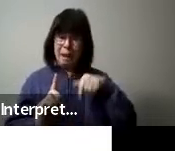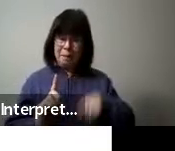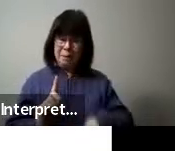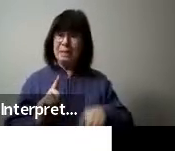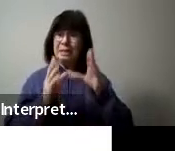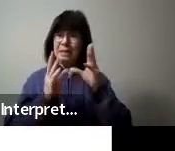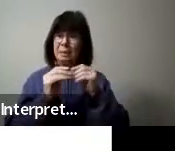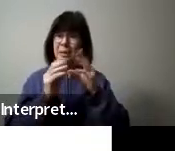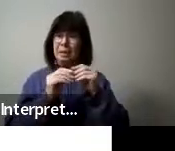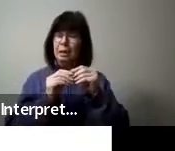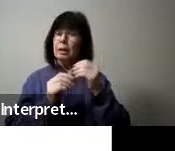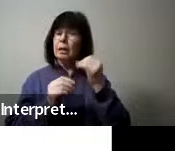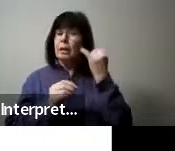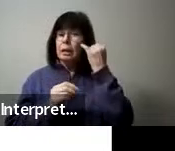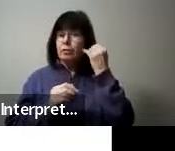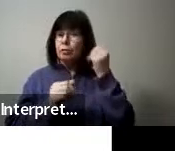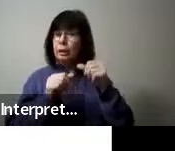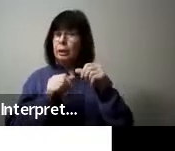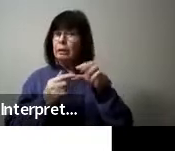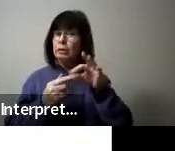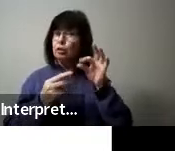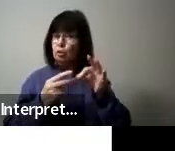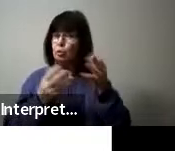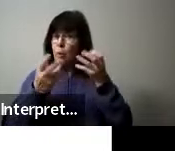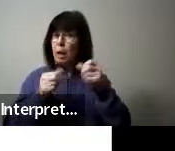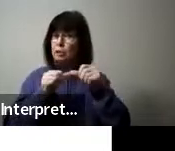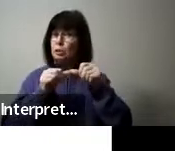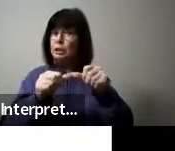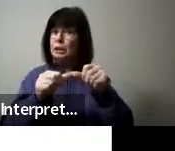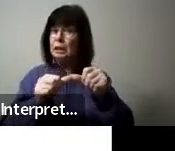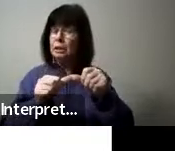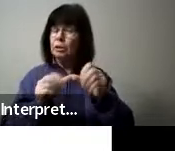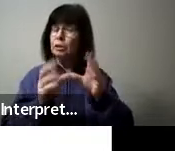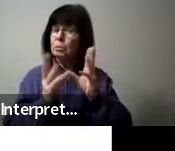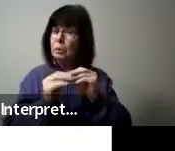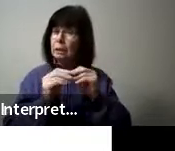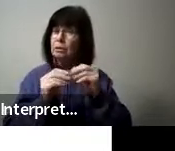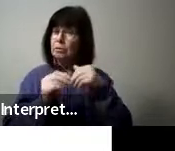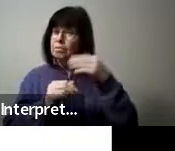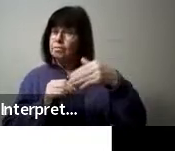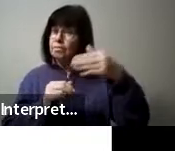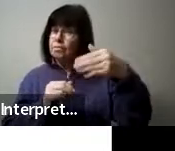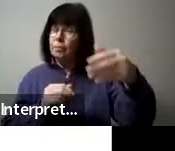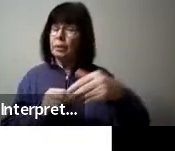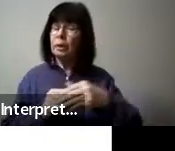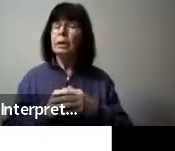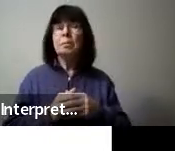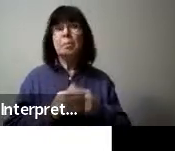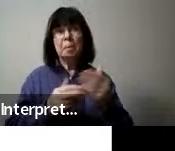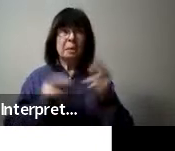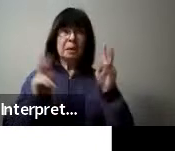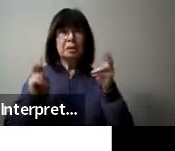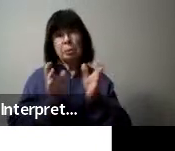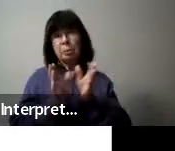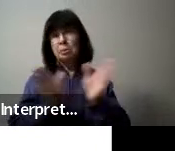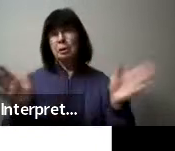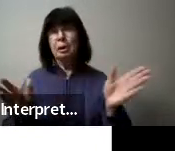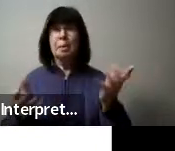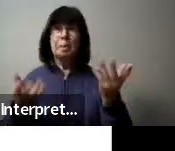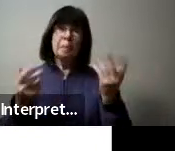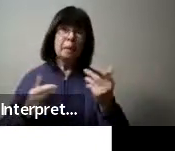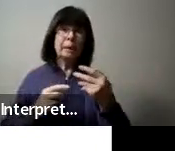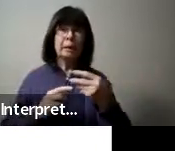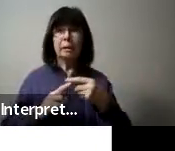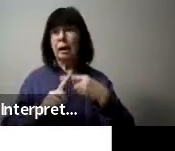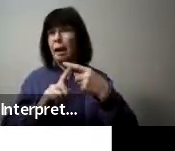to continue to meet, even if we broaden the topic on a monthly or every other month